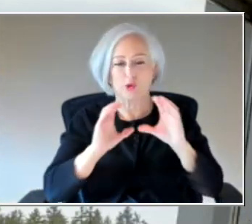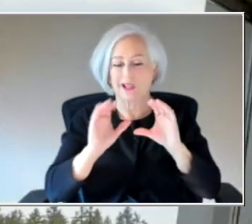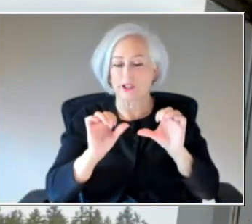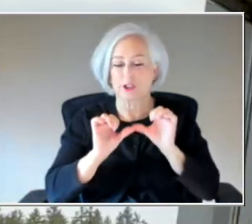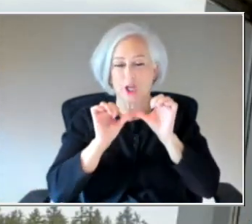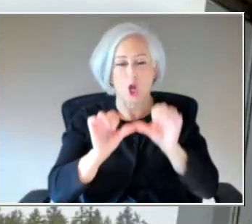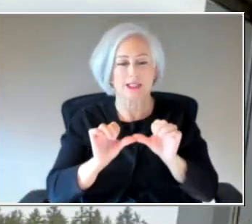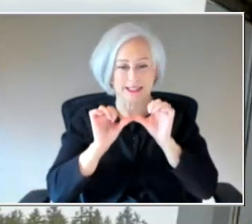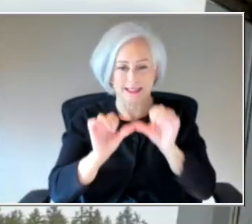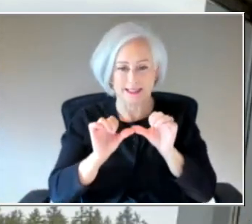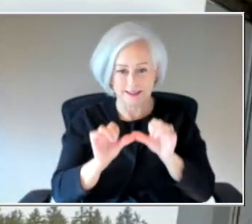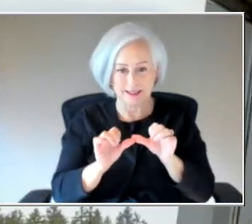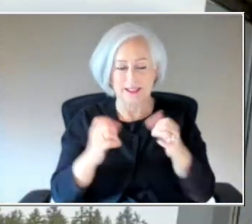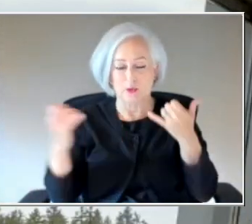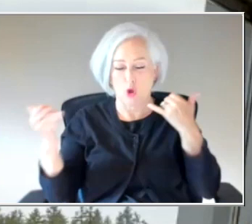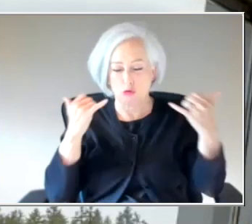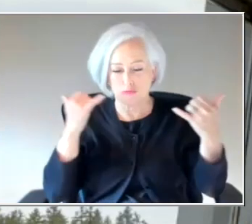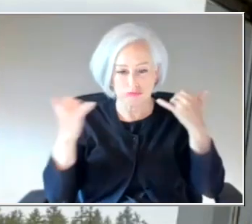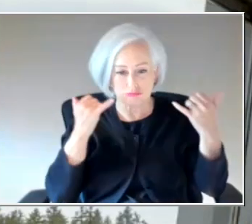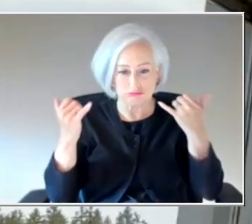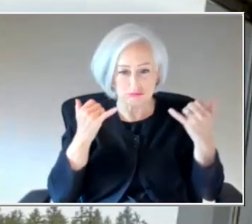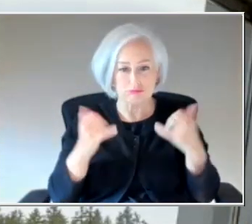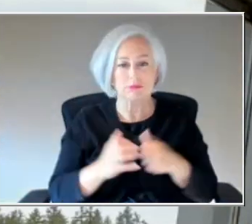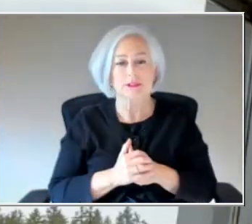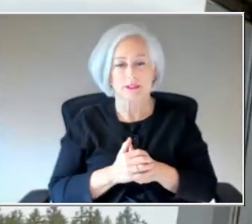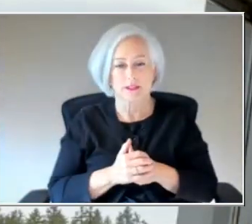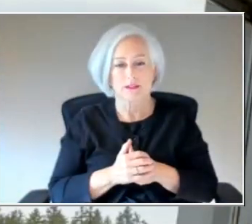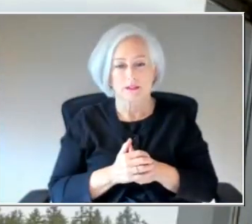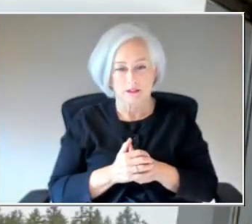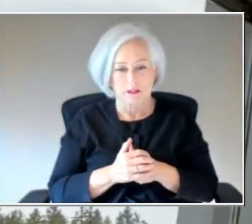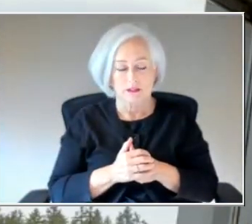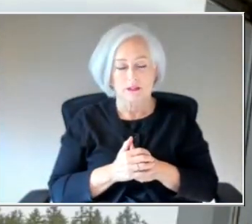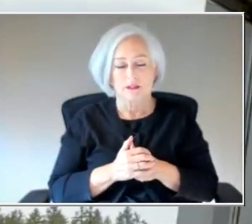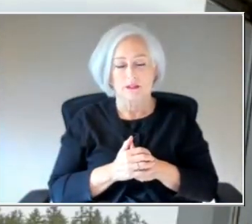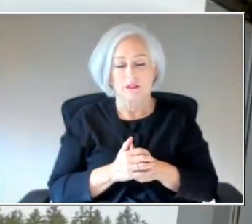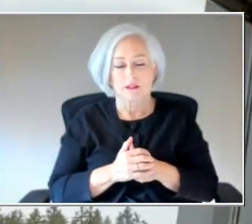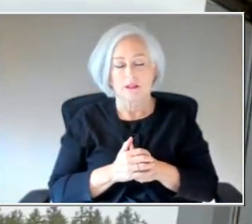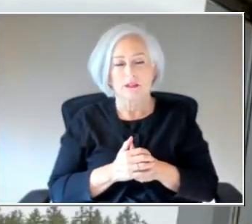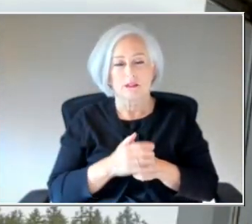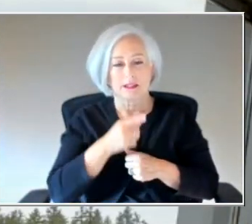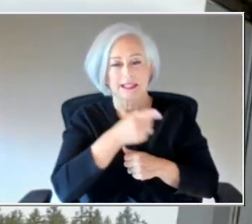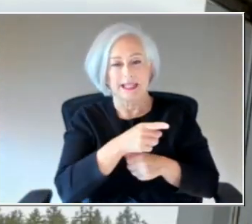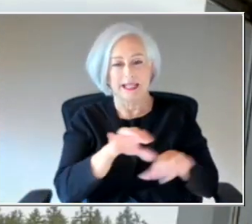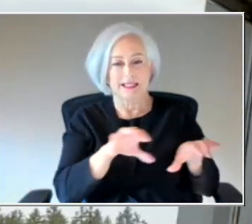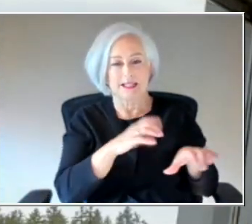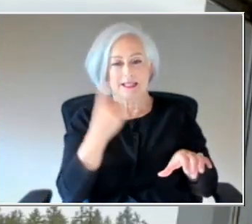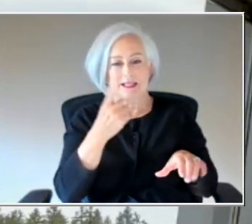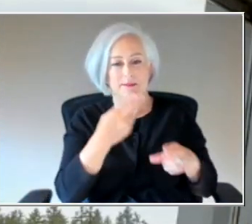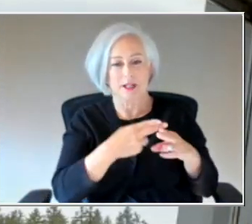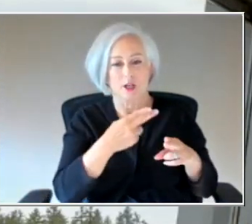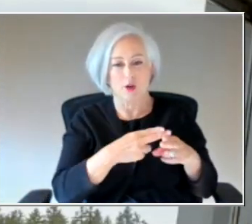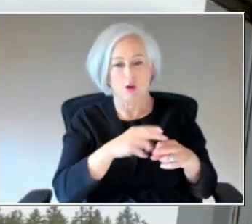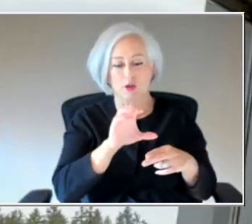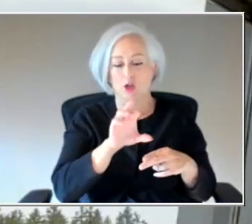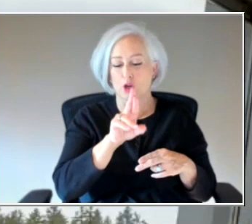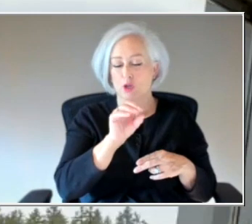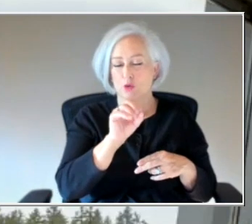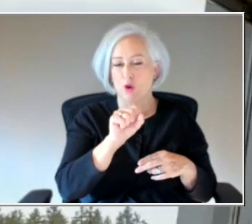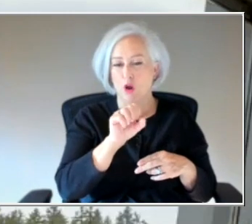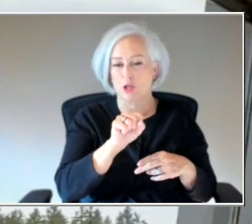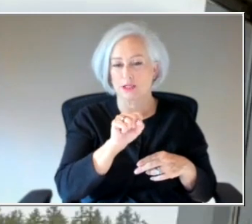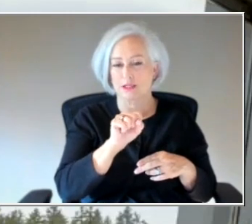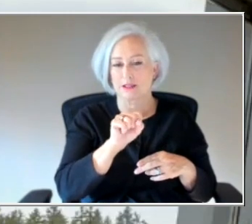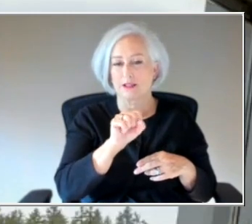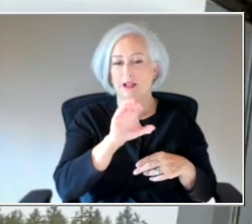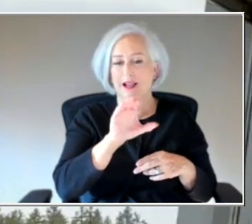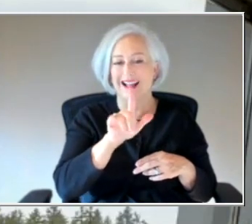our staff. And when he's proceeding for what we call cross clamp, or when he's going to take the mom's kidney out, we already have